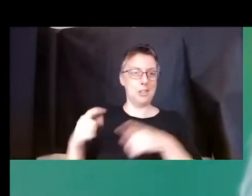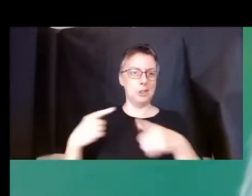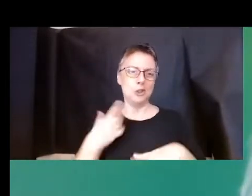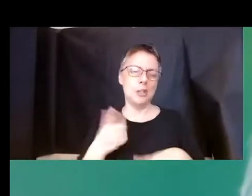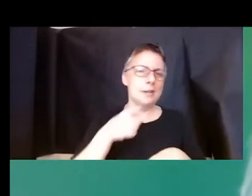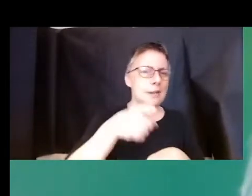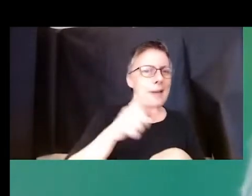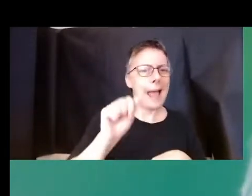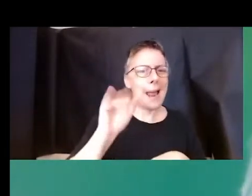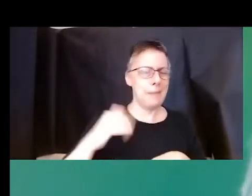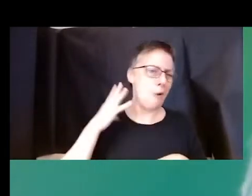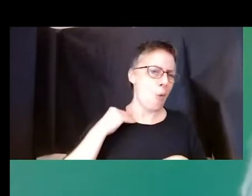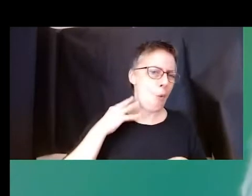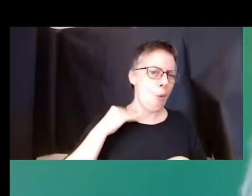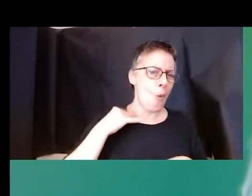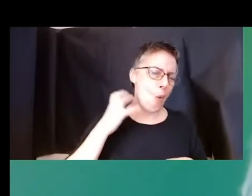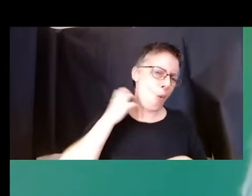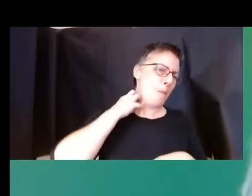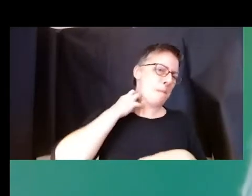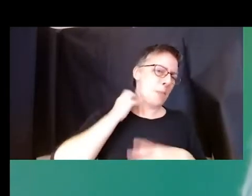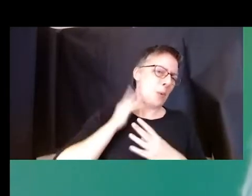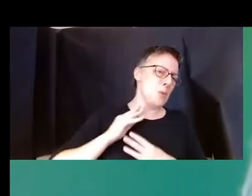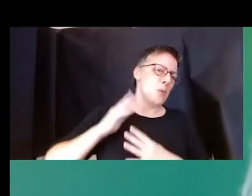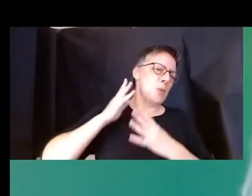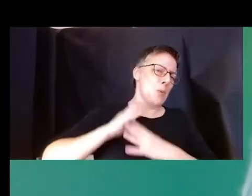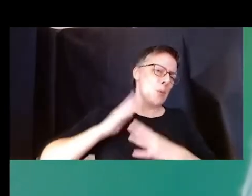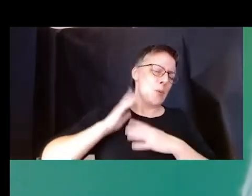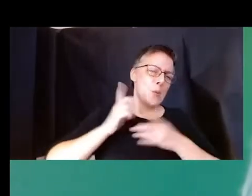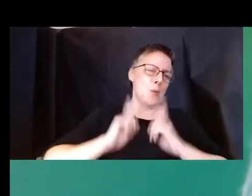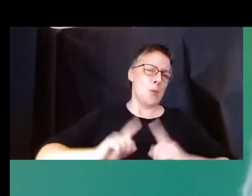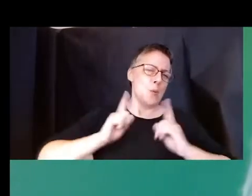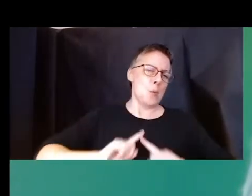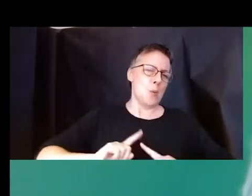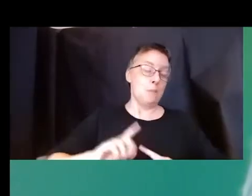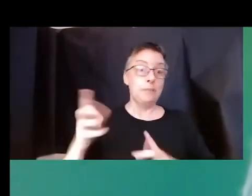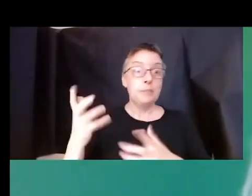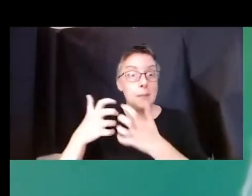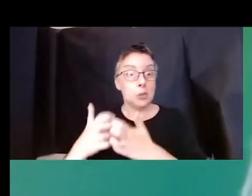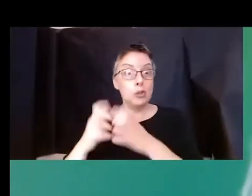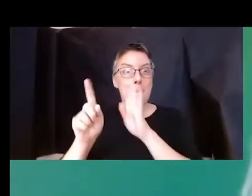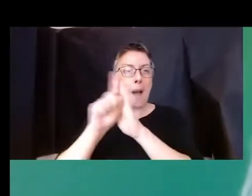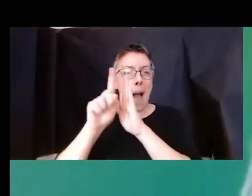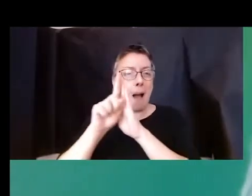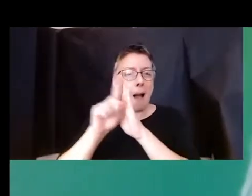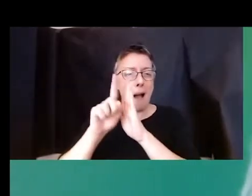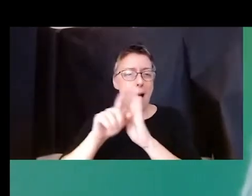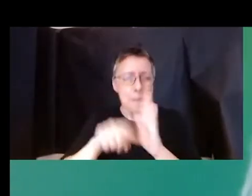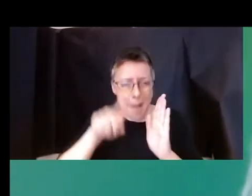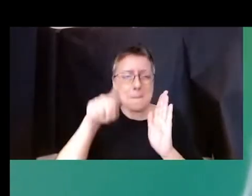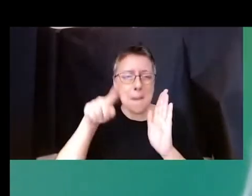takes a sip. Her heart monitor beats frantically and then Amy flatlines.